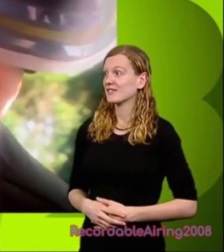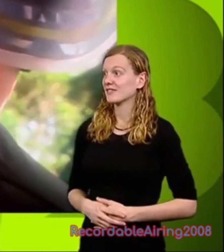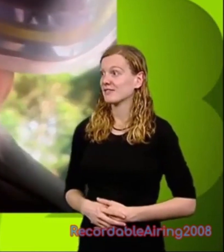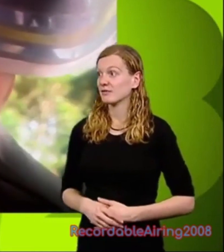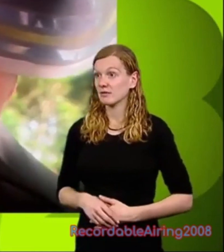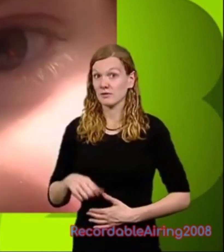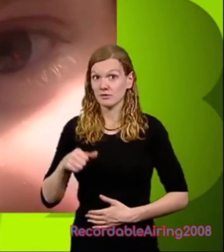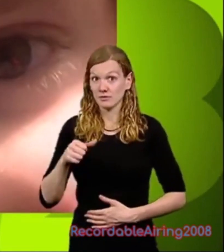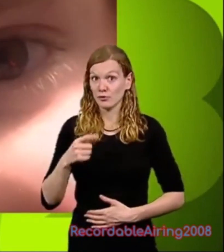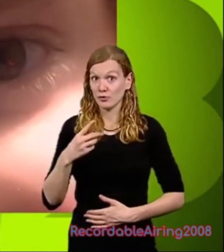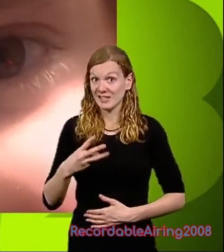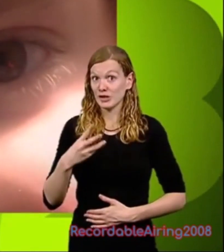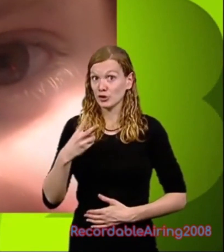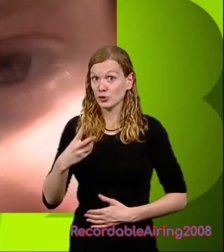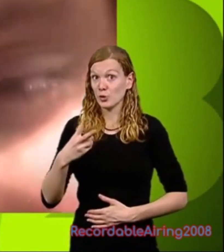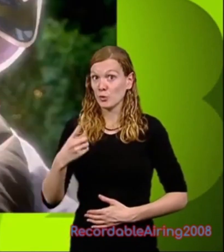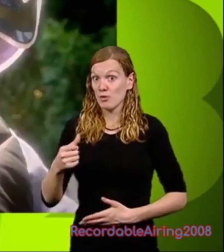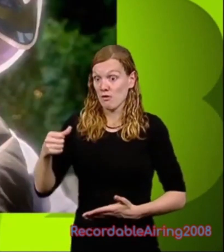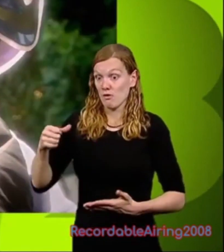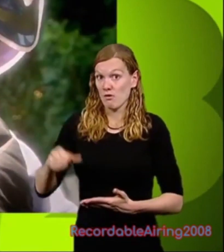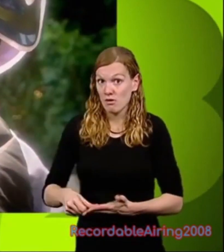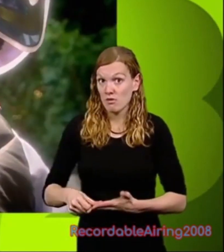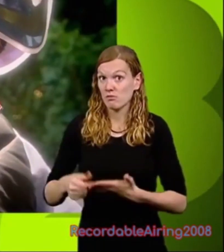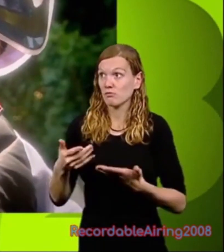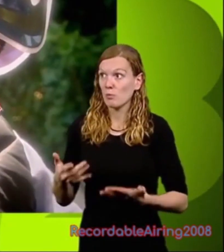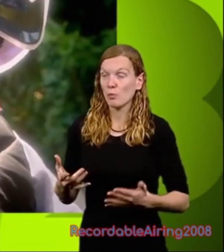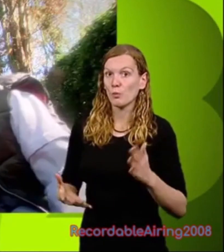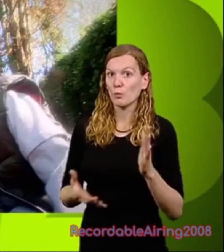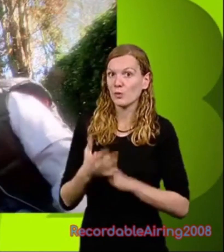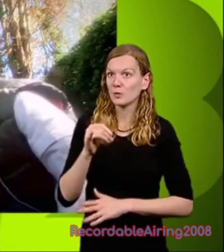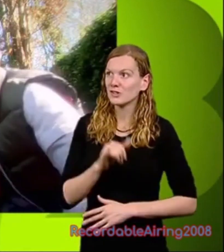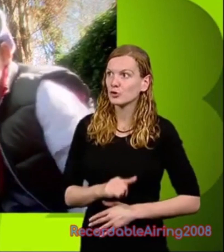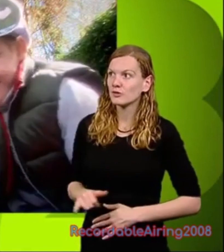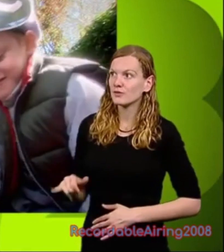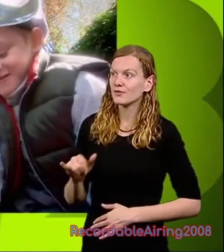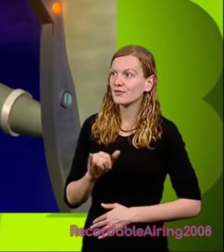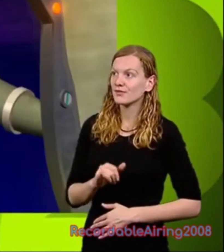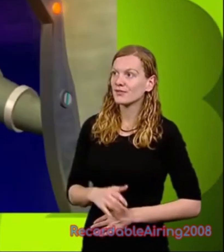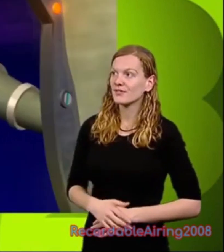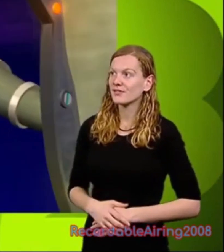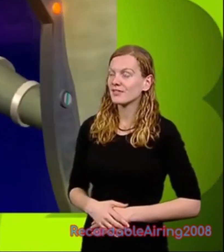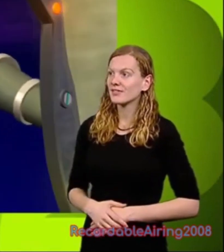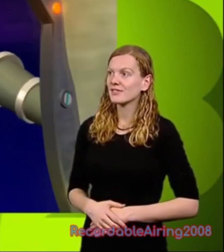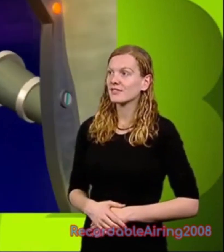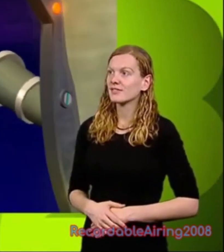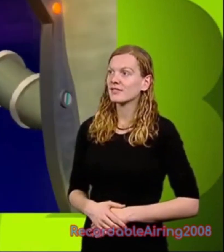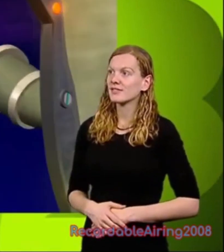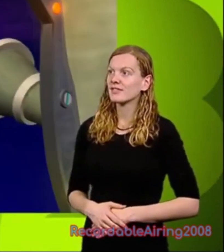2, 1.